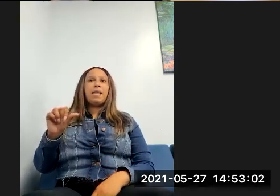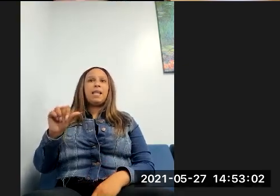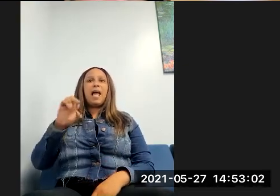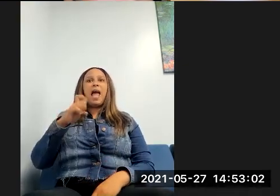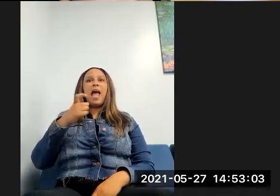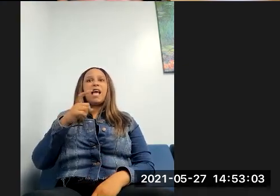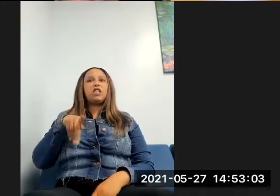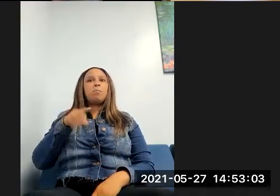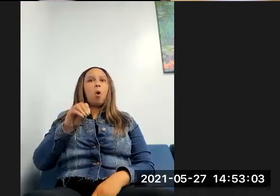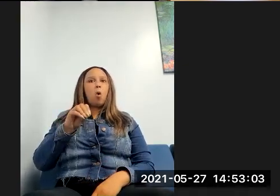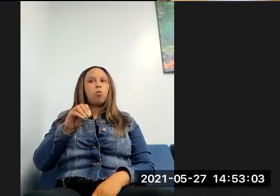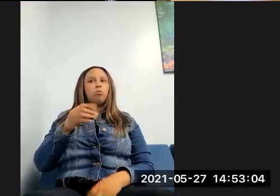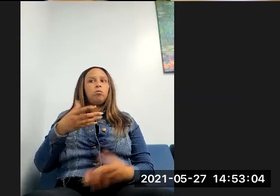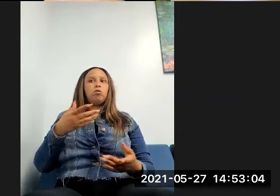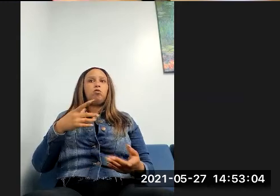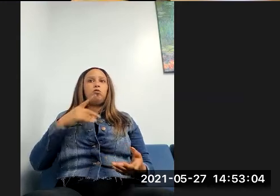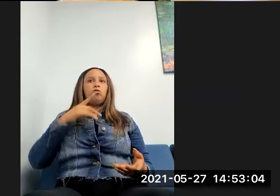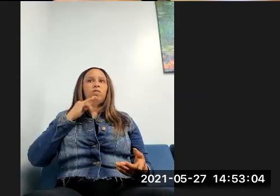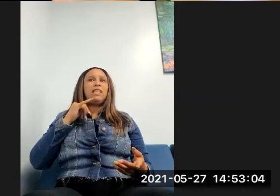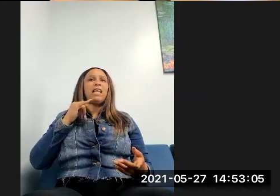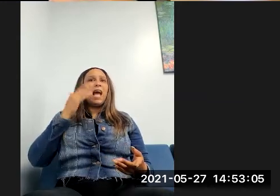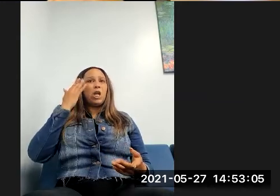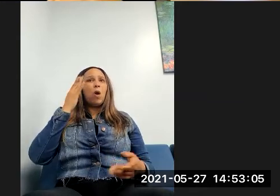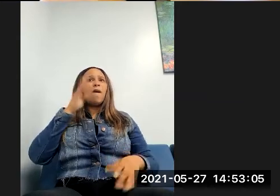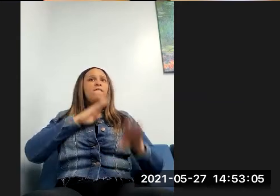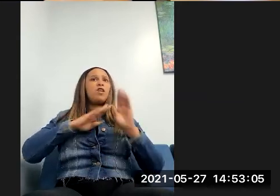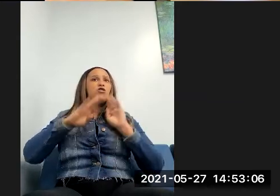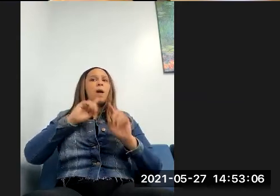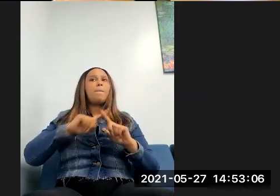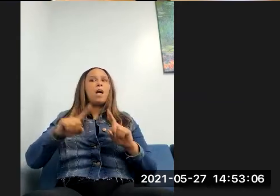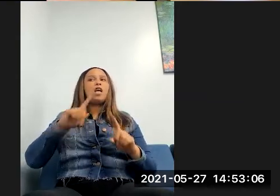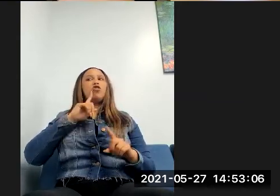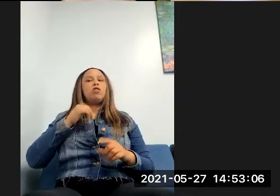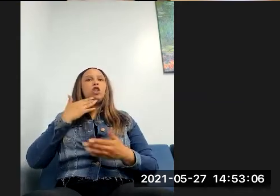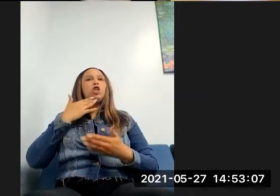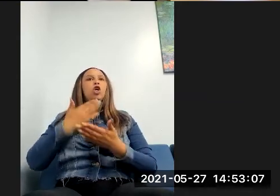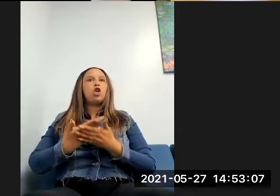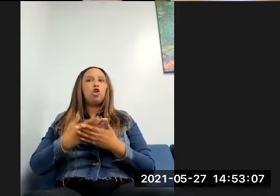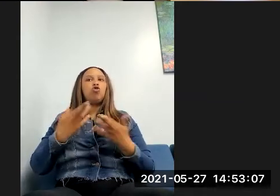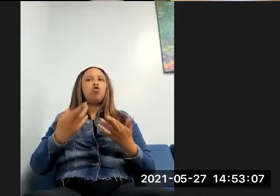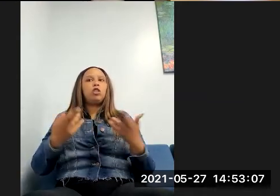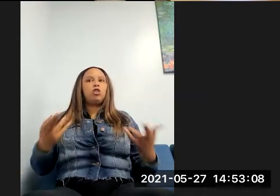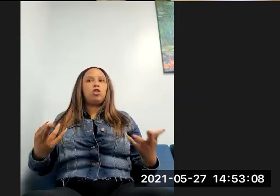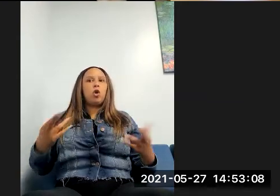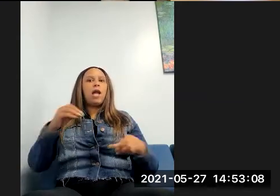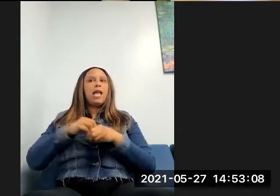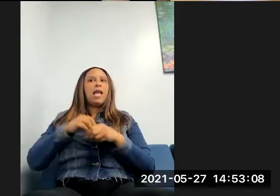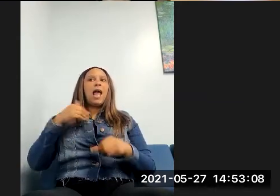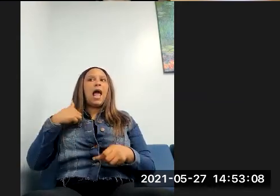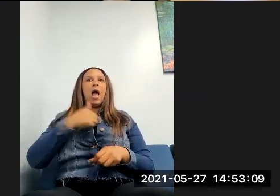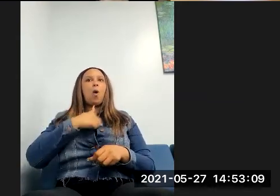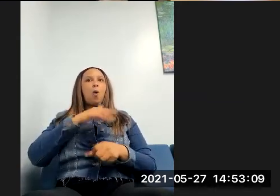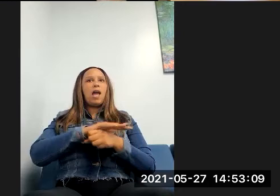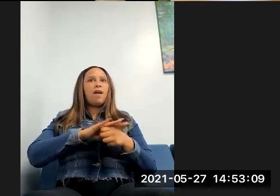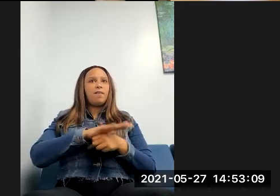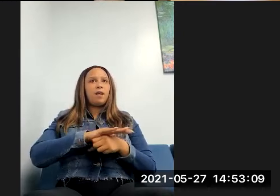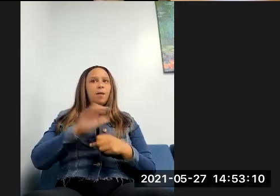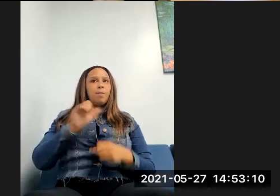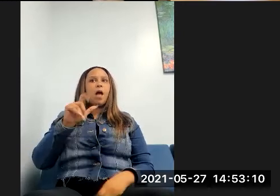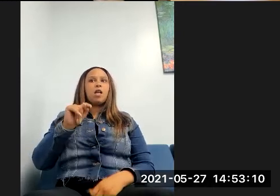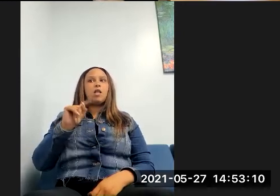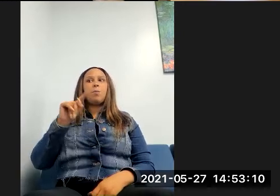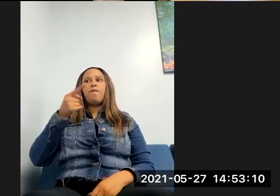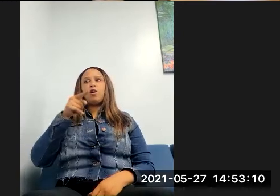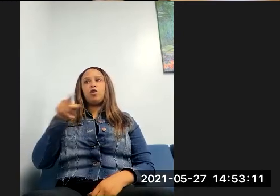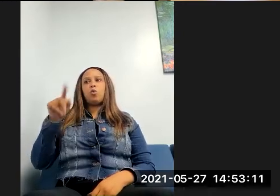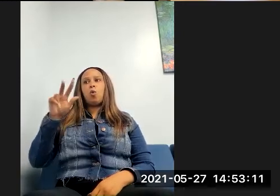also an unbelievable good resource in our geographic area. October 1st to 3rd, they're